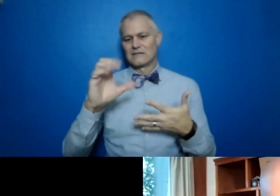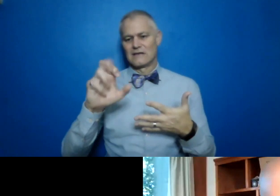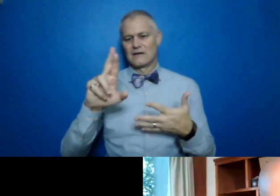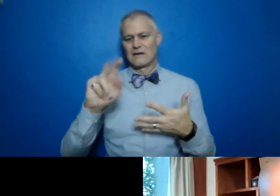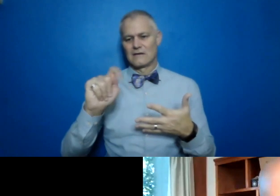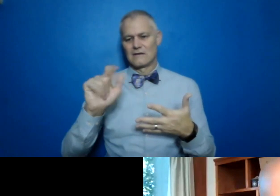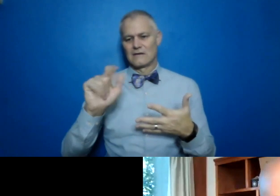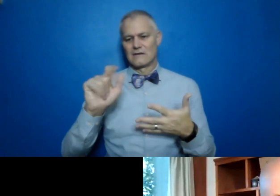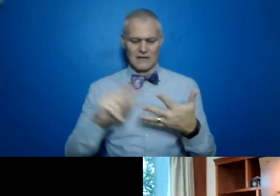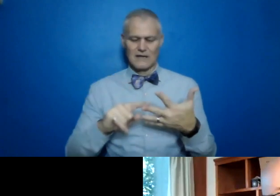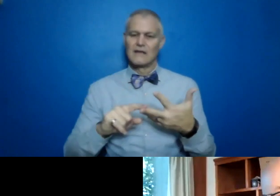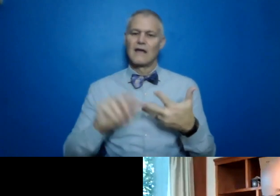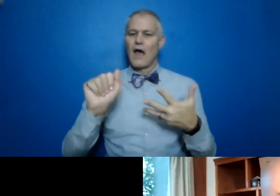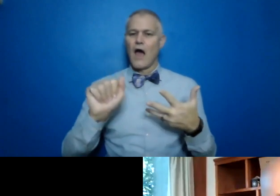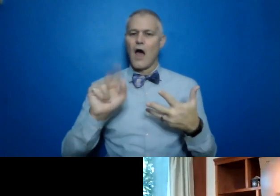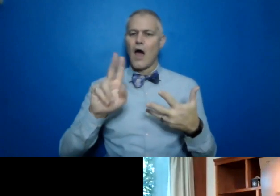autonomy,